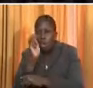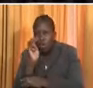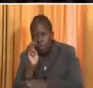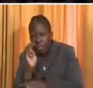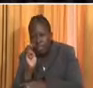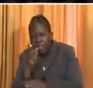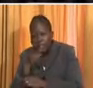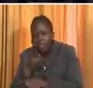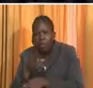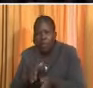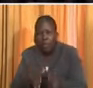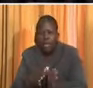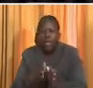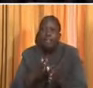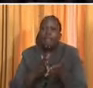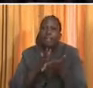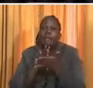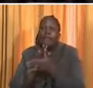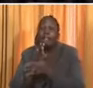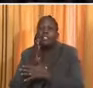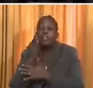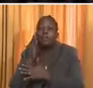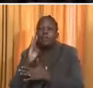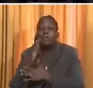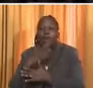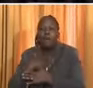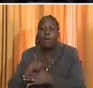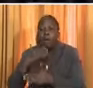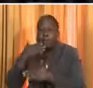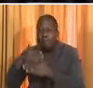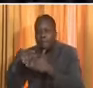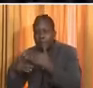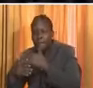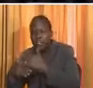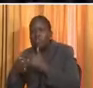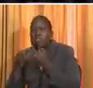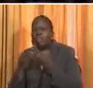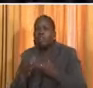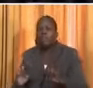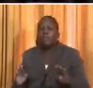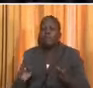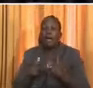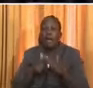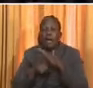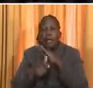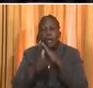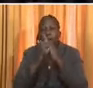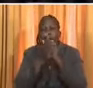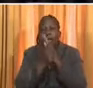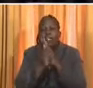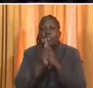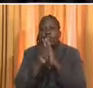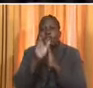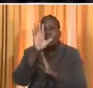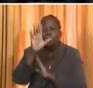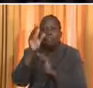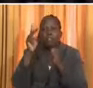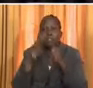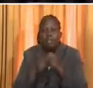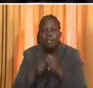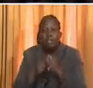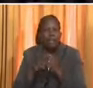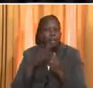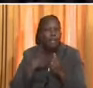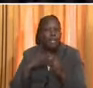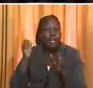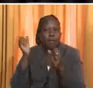facets of the rights and fundamental freedoms under Article 27, I cannot see any that